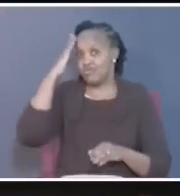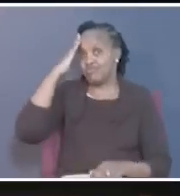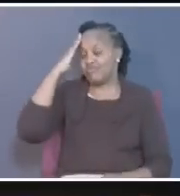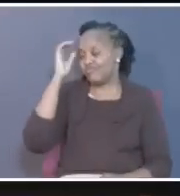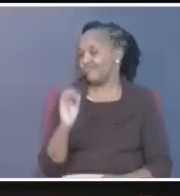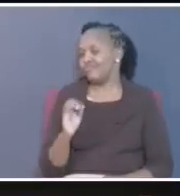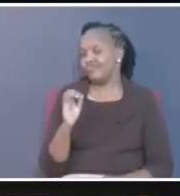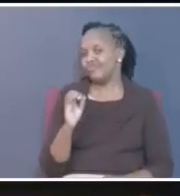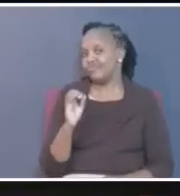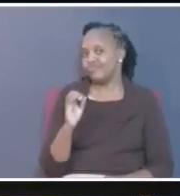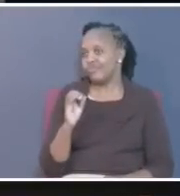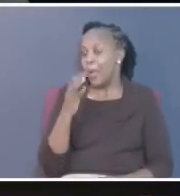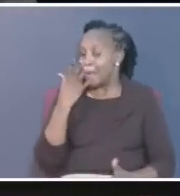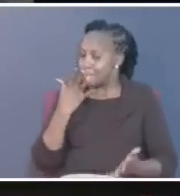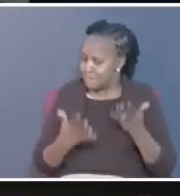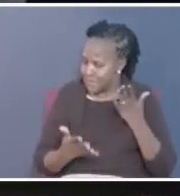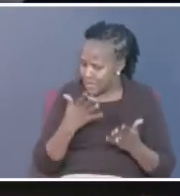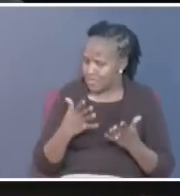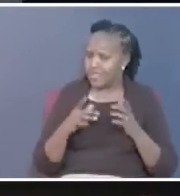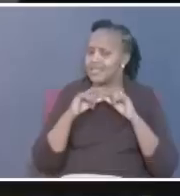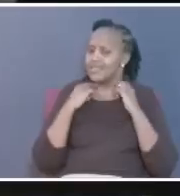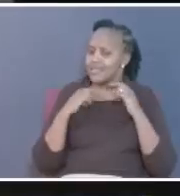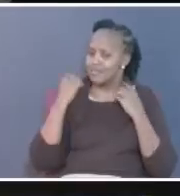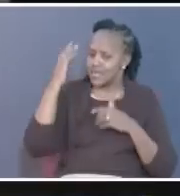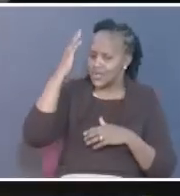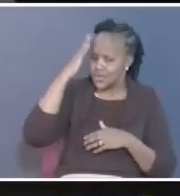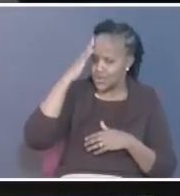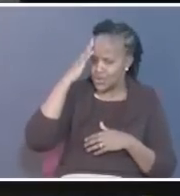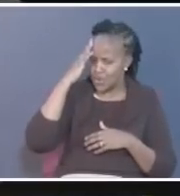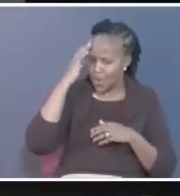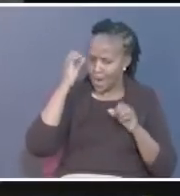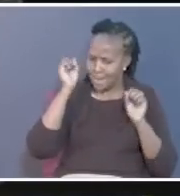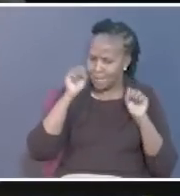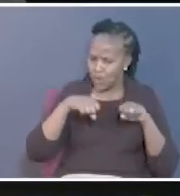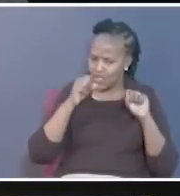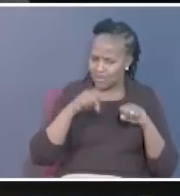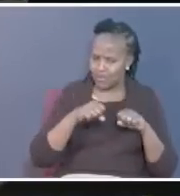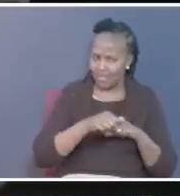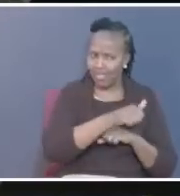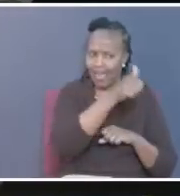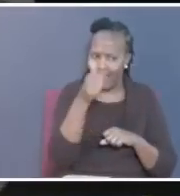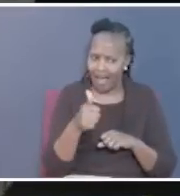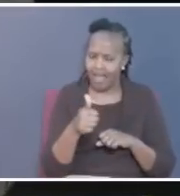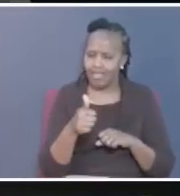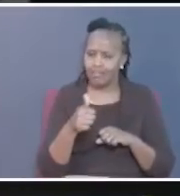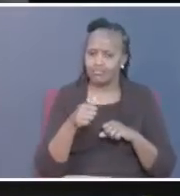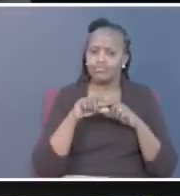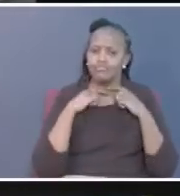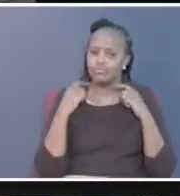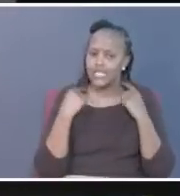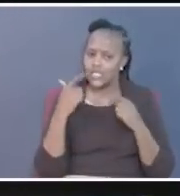Maybe the priest knew that there were likely to be other priests and Levites coming behind